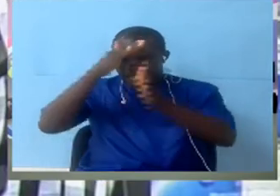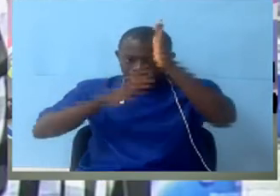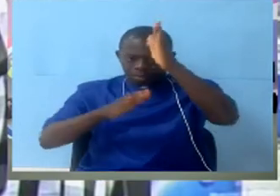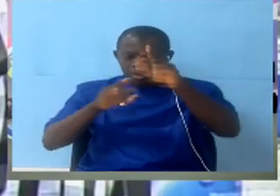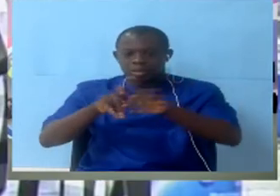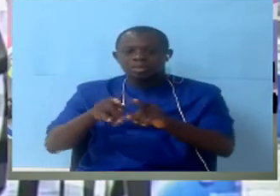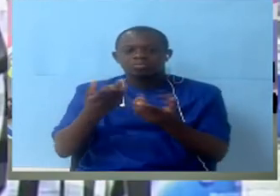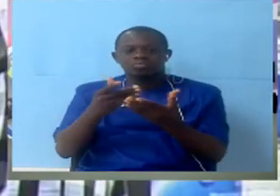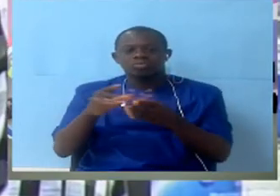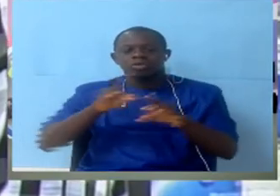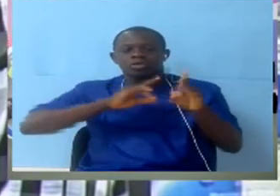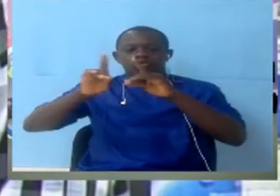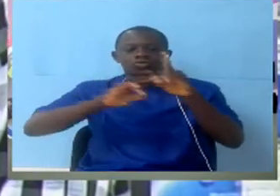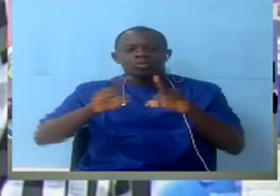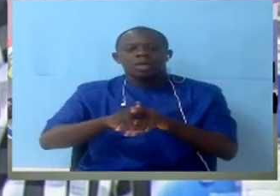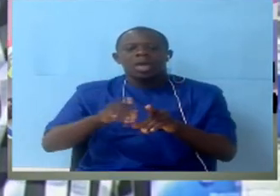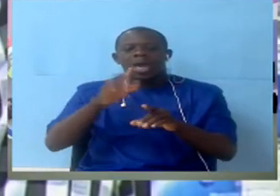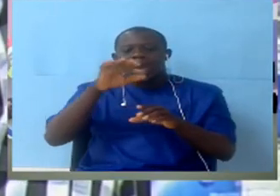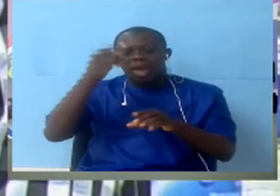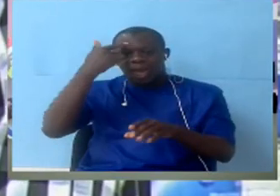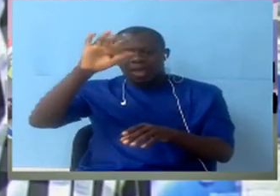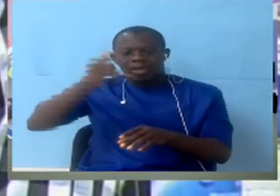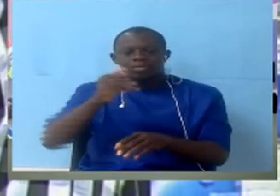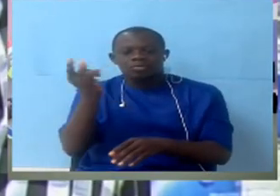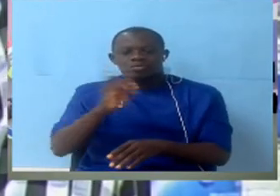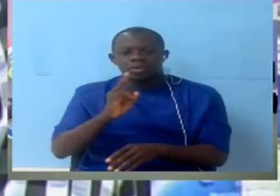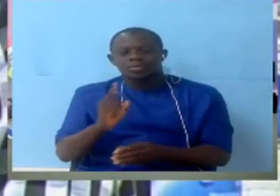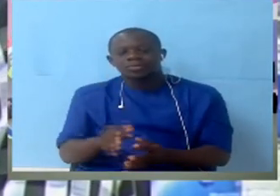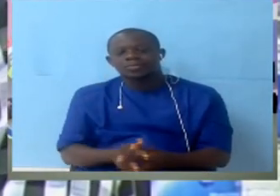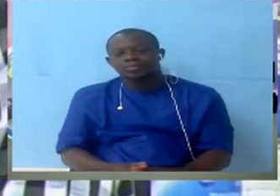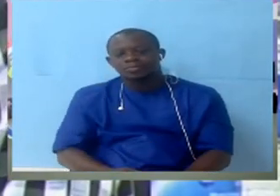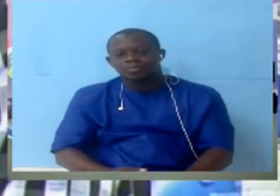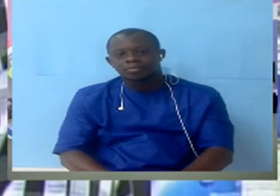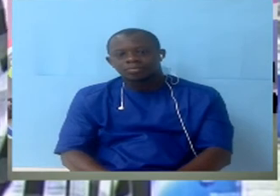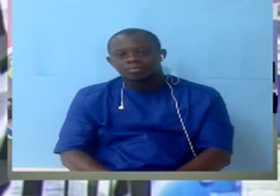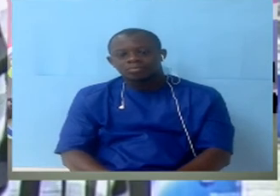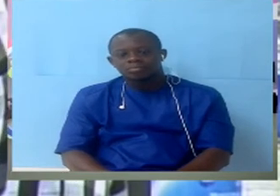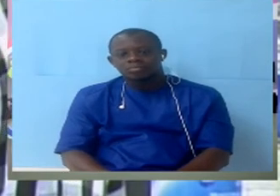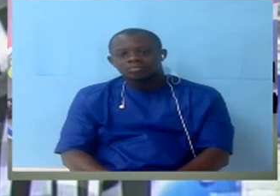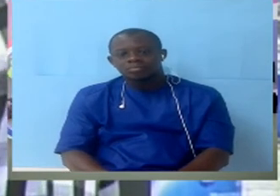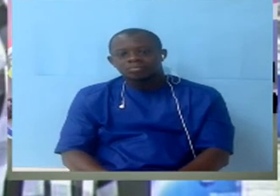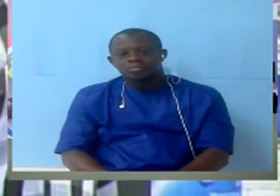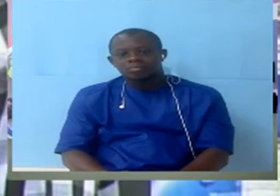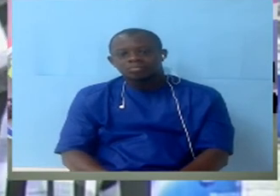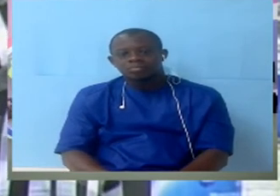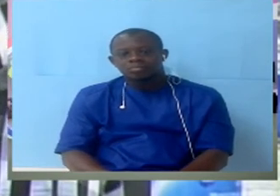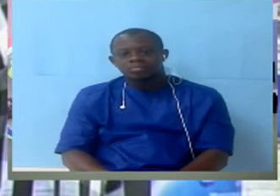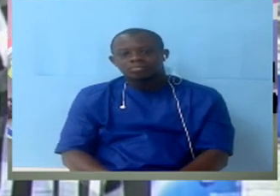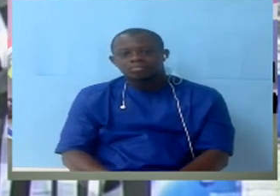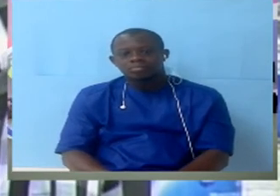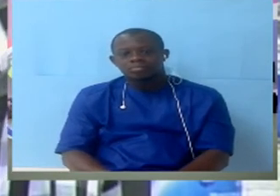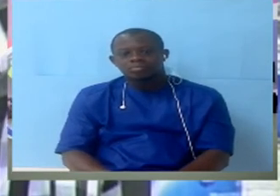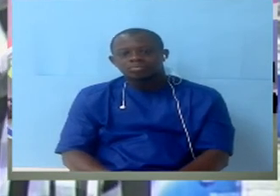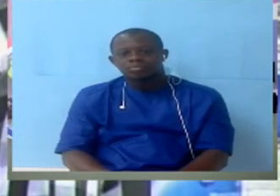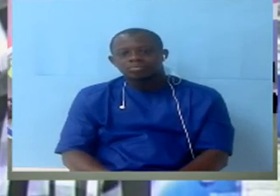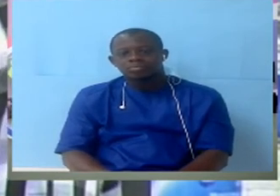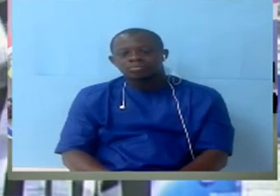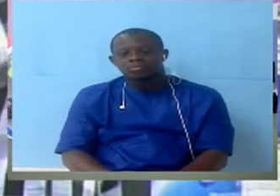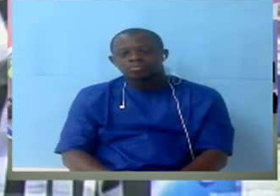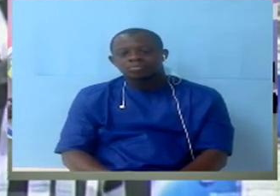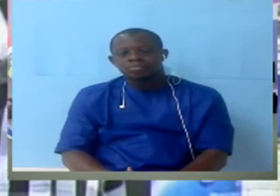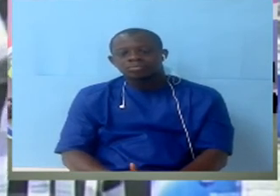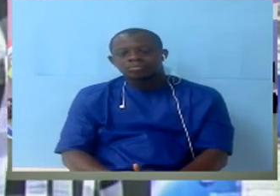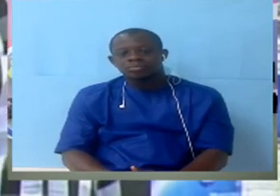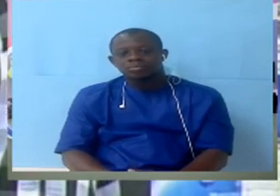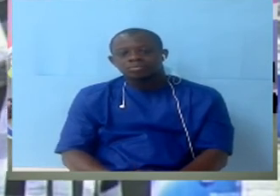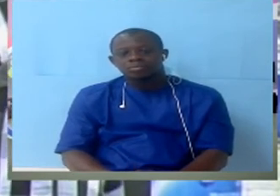kala ko di melo ngo bo yela do ko fili jay tata o ko ni ye mune keta be ngo. Os embassy tan ni wol ndi ko e be mur Gambia